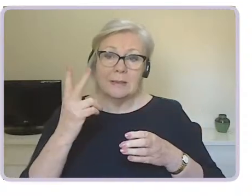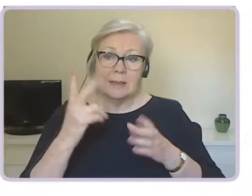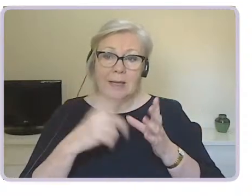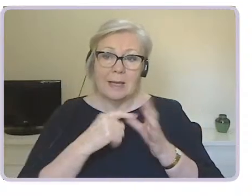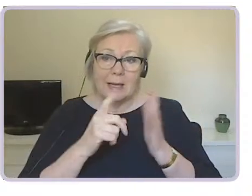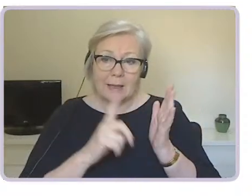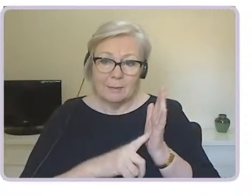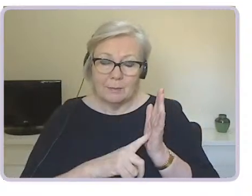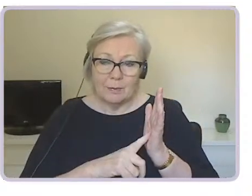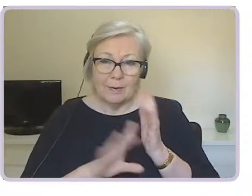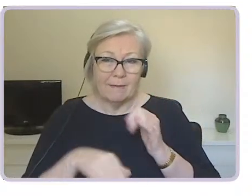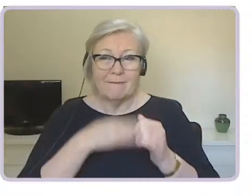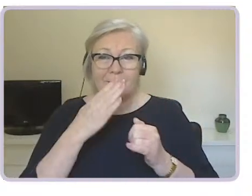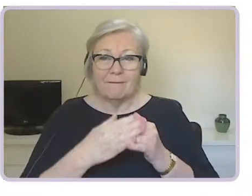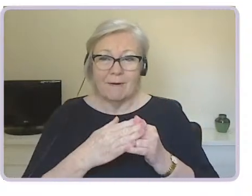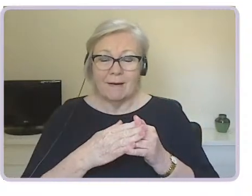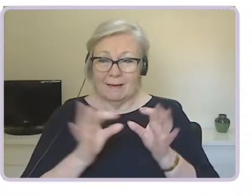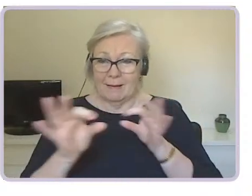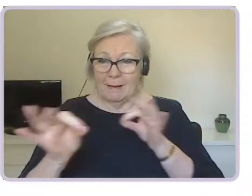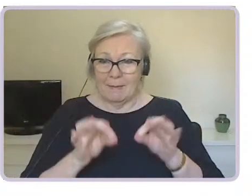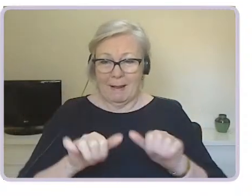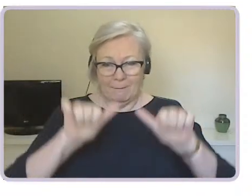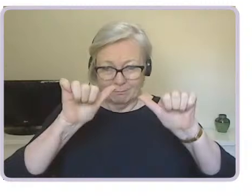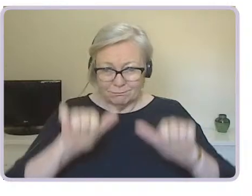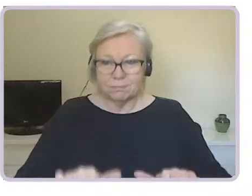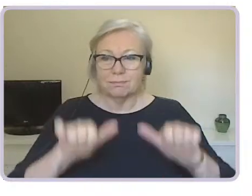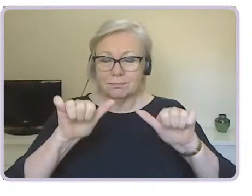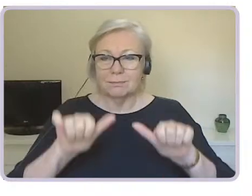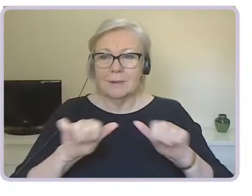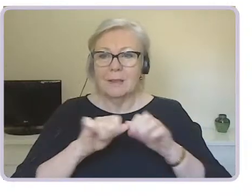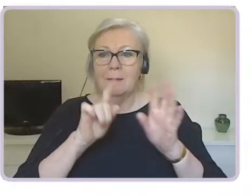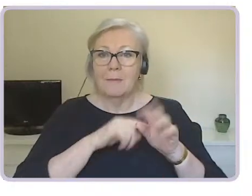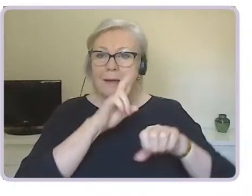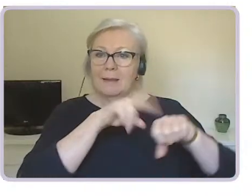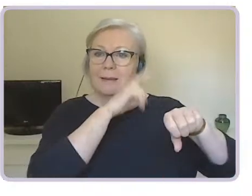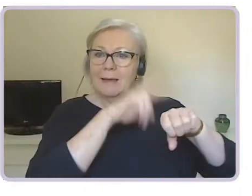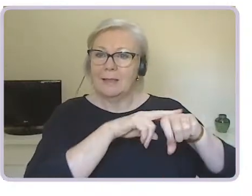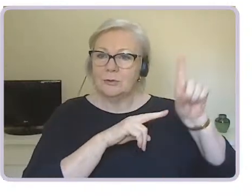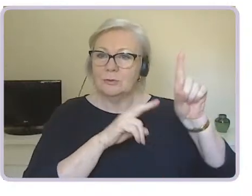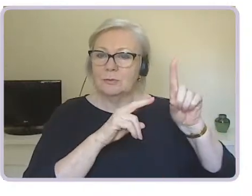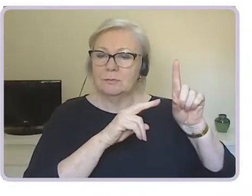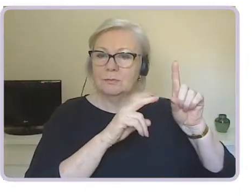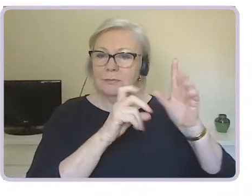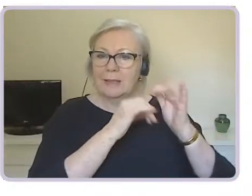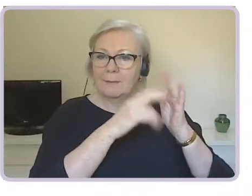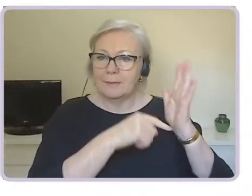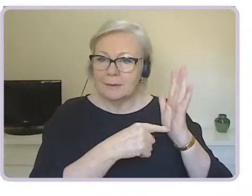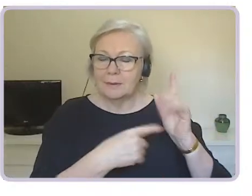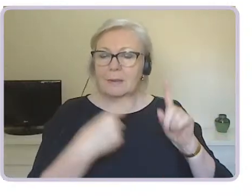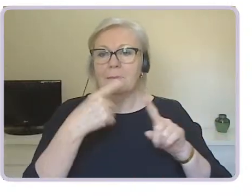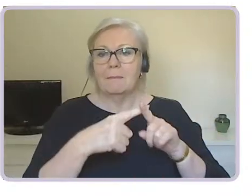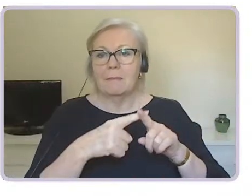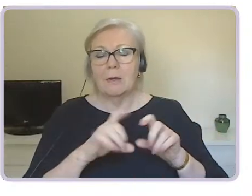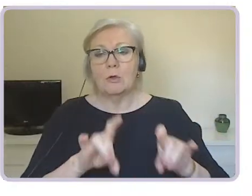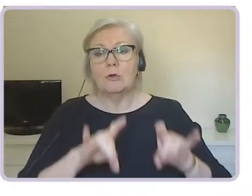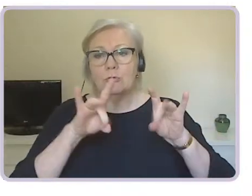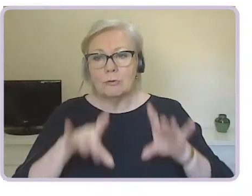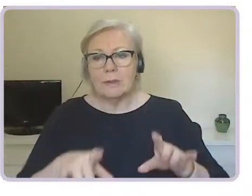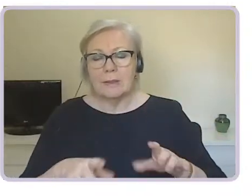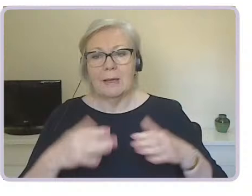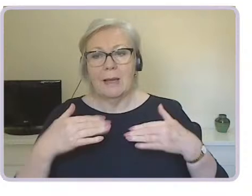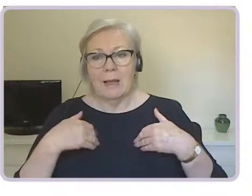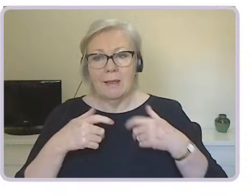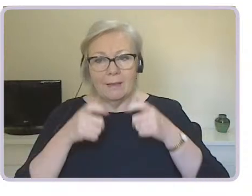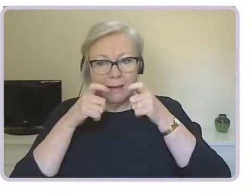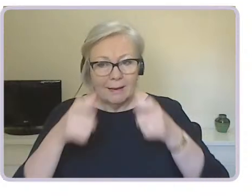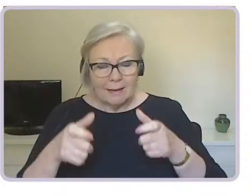was endorsed by National Cabinet, the Australian Healthcare Protection Principal Committee,